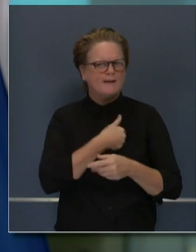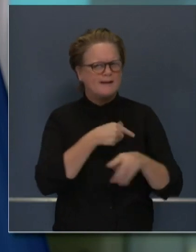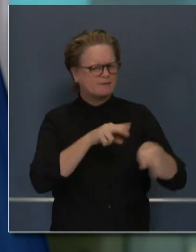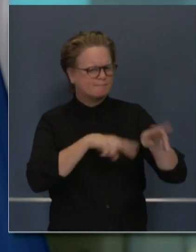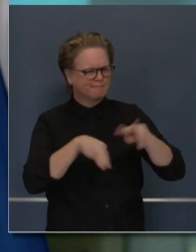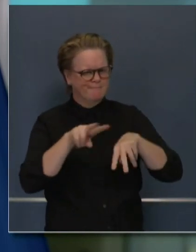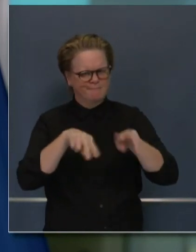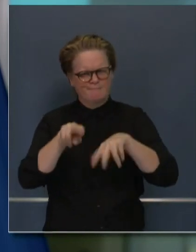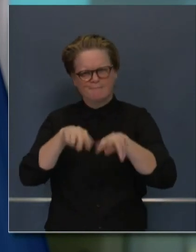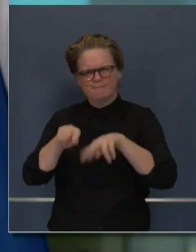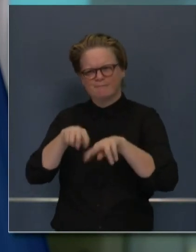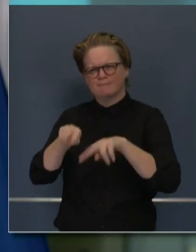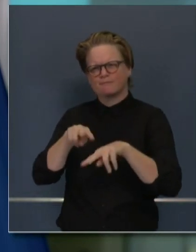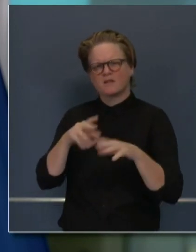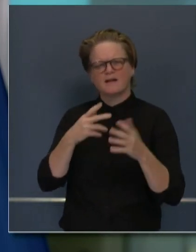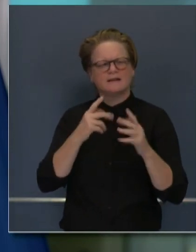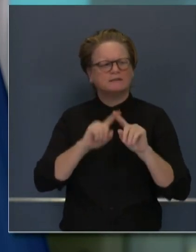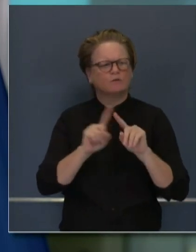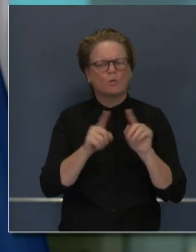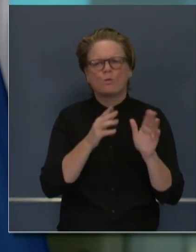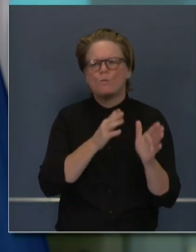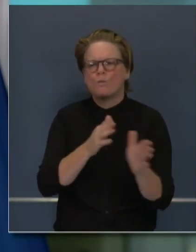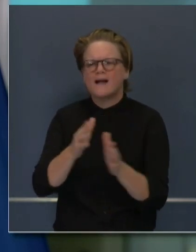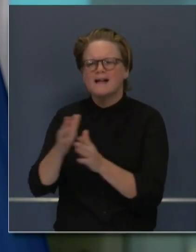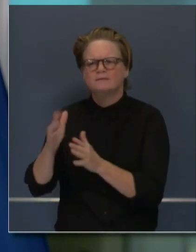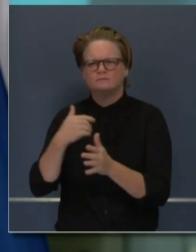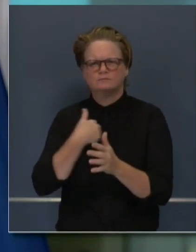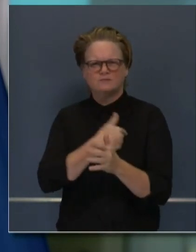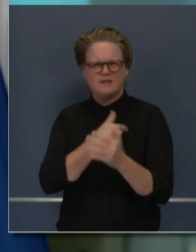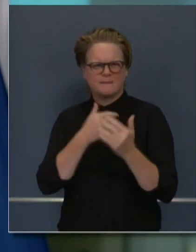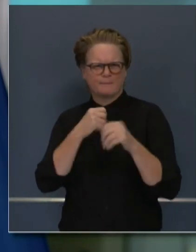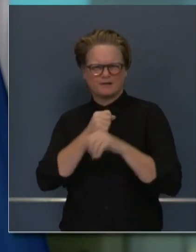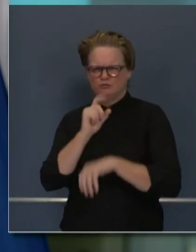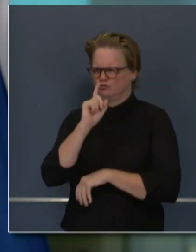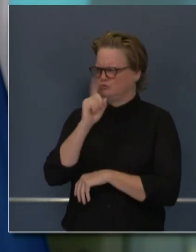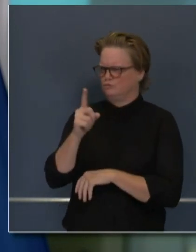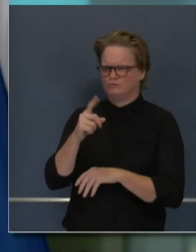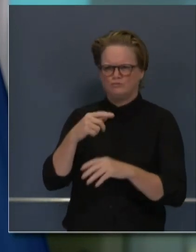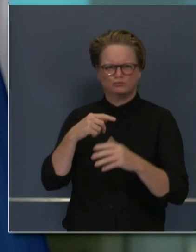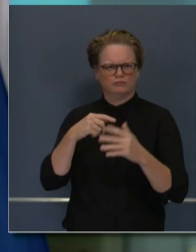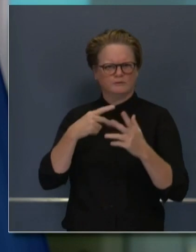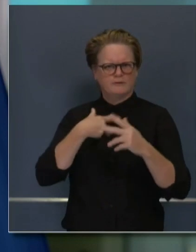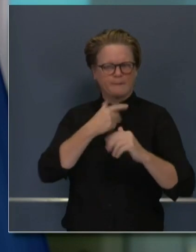get a little bit out of our comfort zone to make sure that we're prepared. We've heard